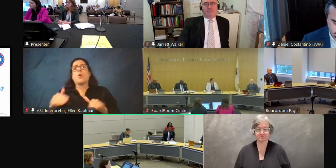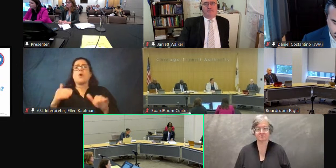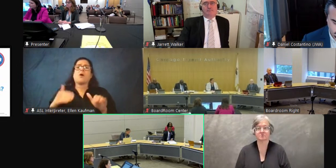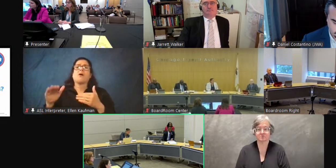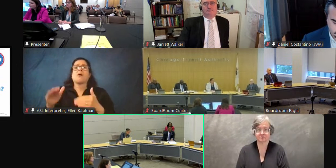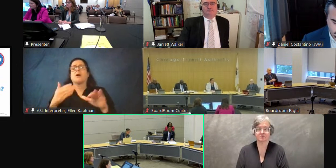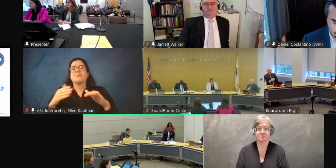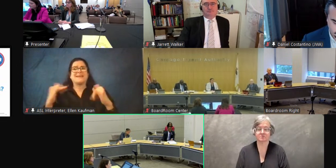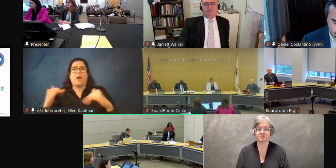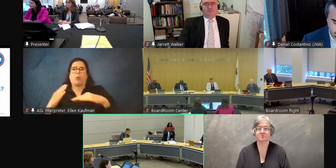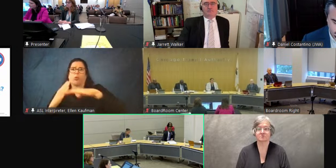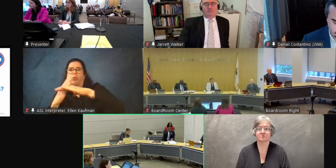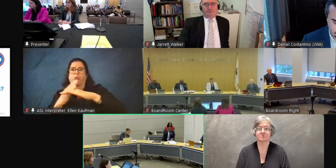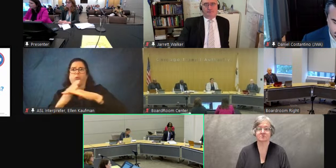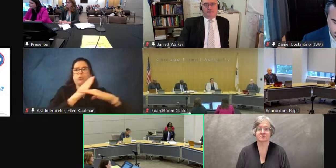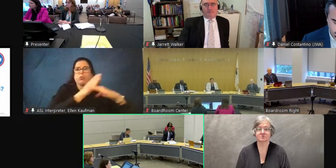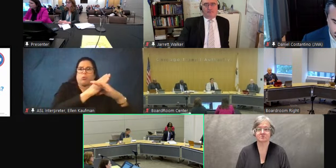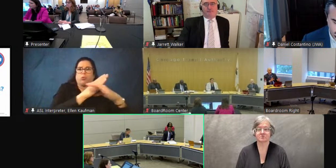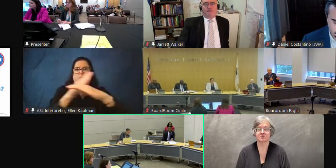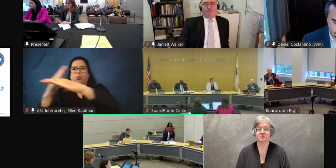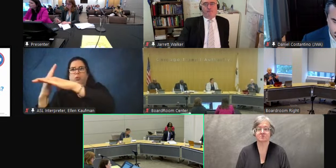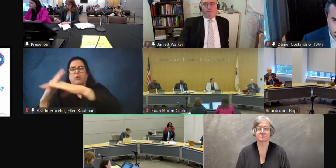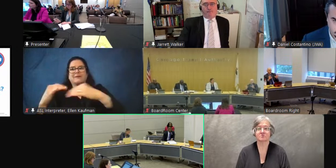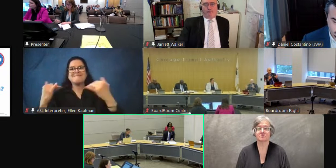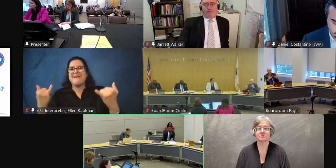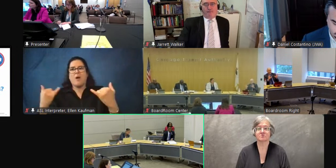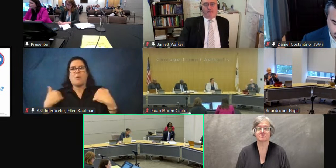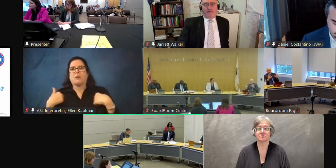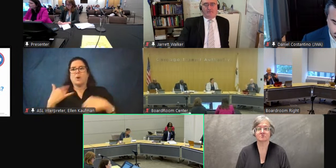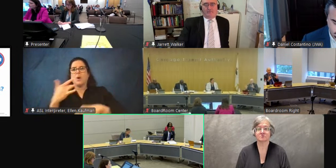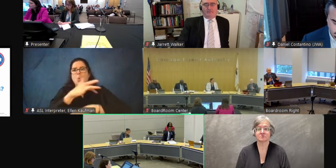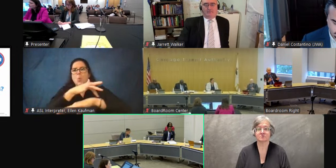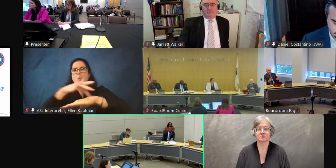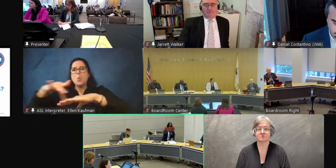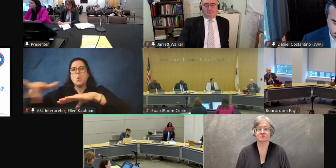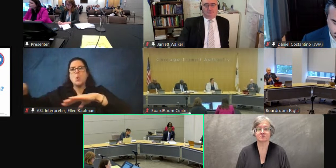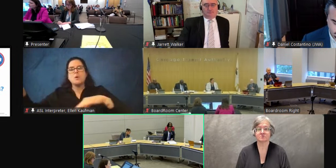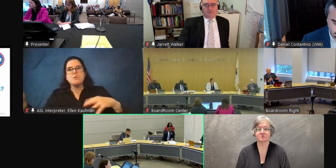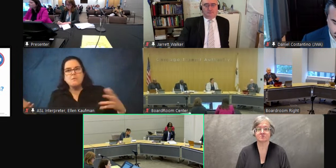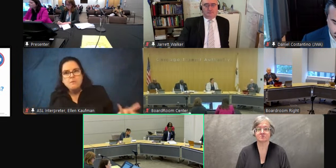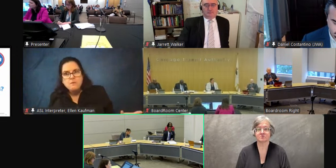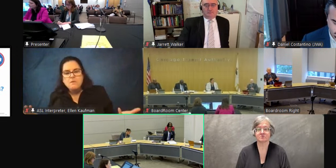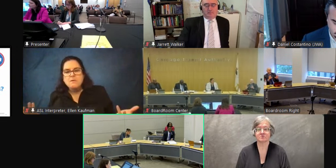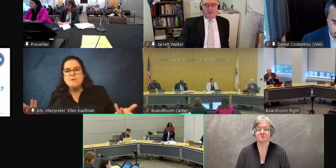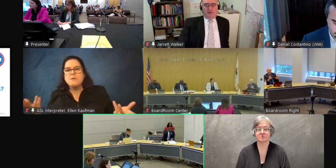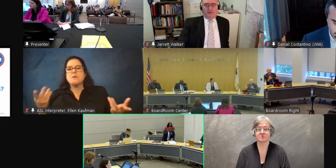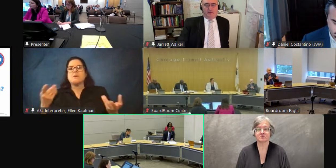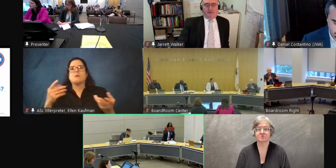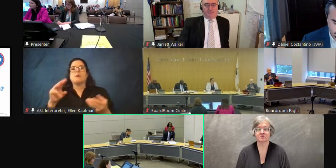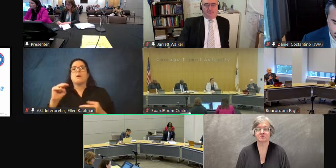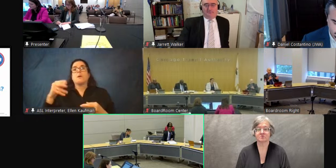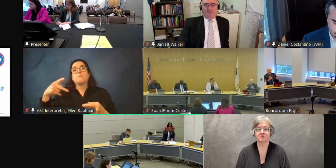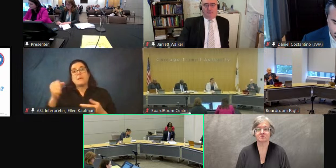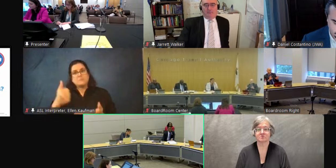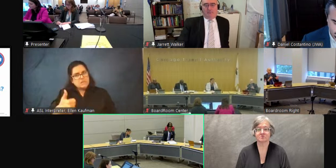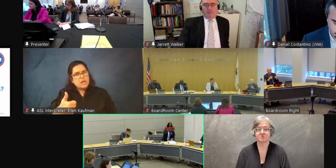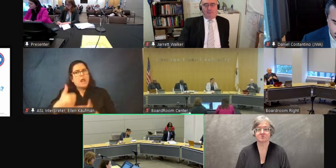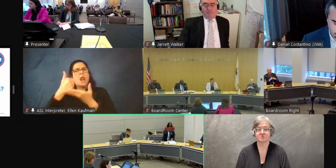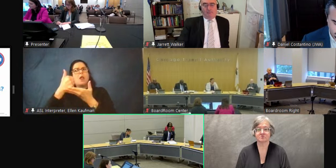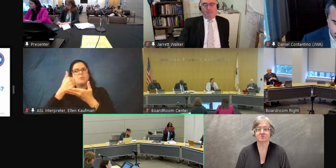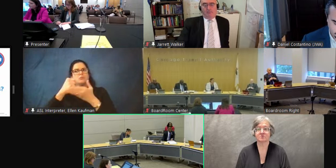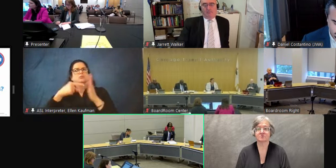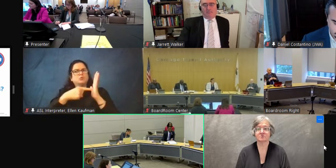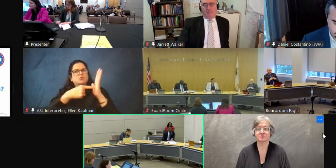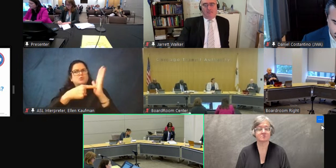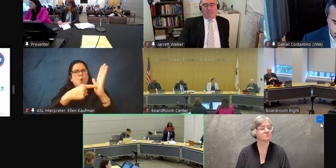include in next versions of this, because the maps are always helpful to see things at the high level, but they don't go to the